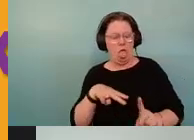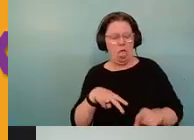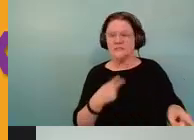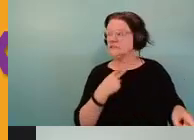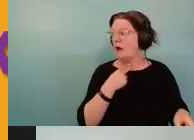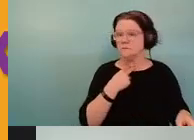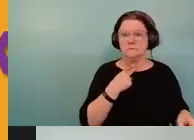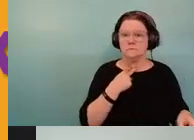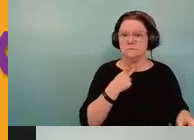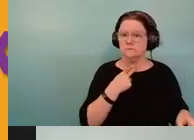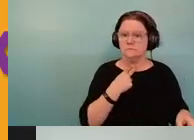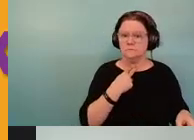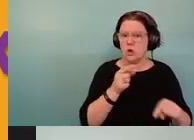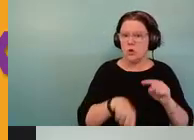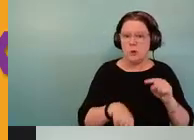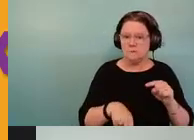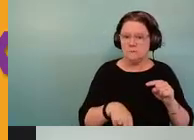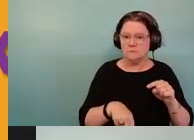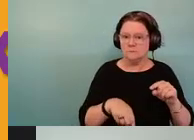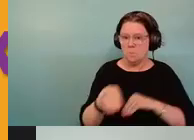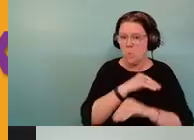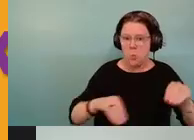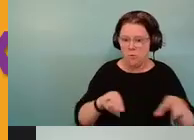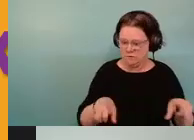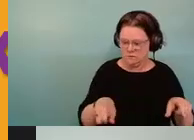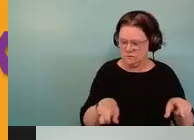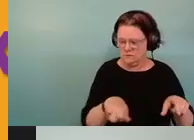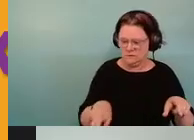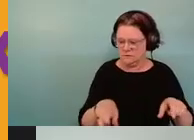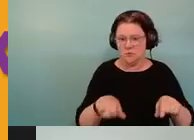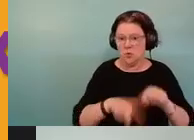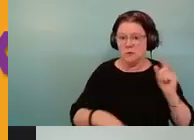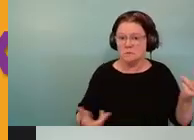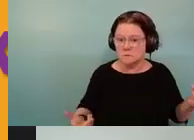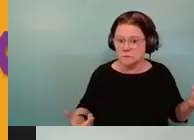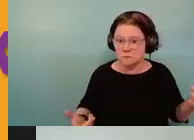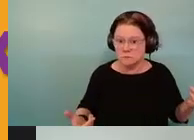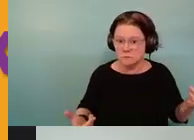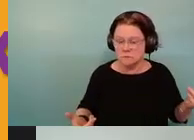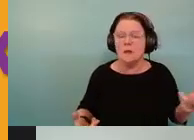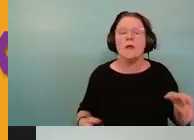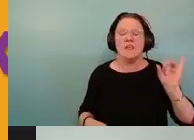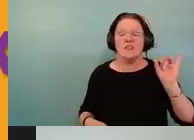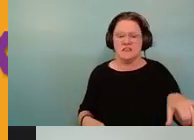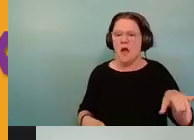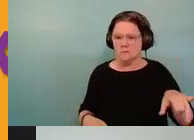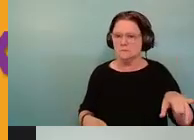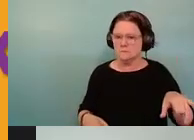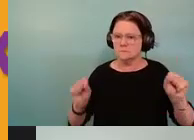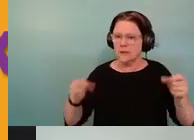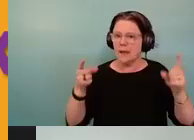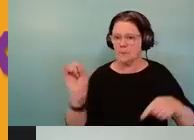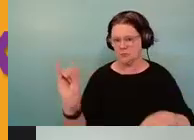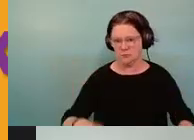him because she had no means to move her chair or get herself away from him. So those kind of things can be used